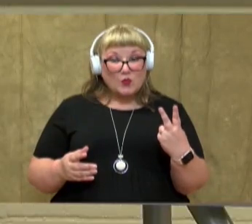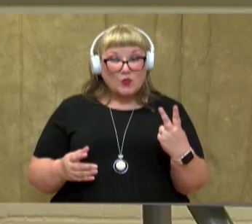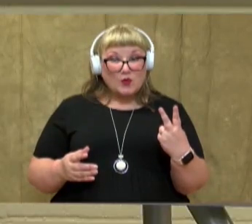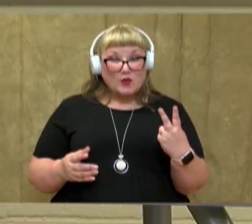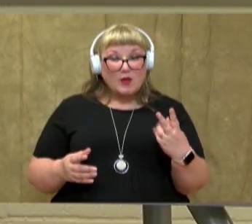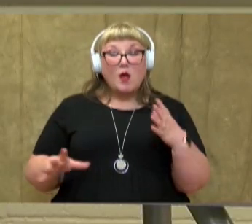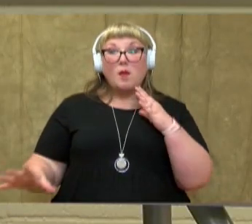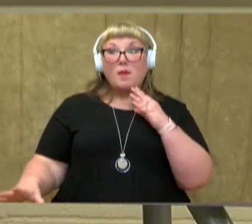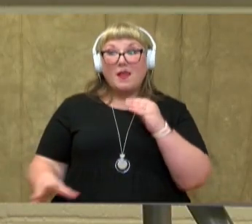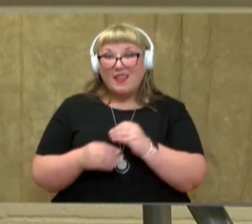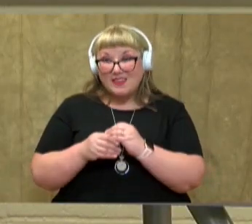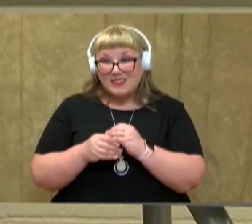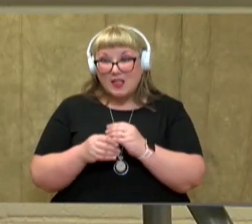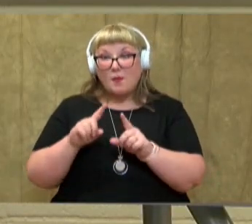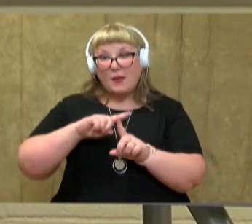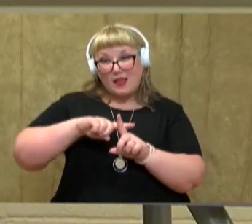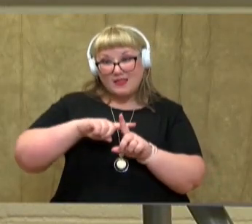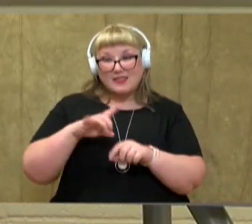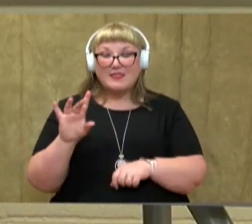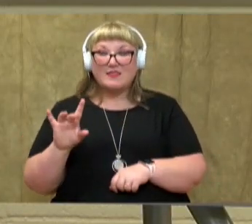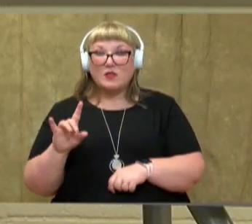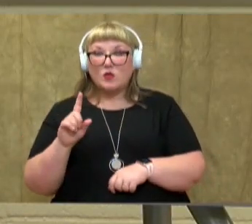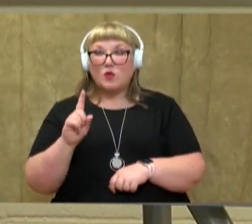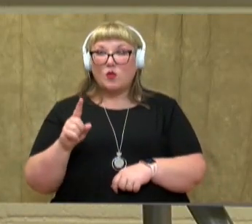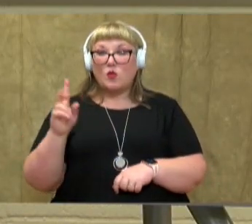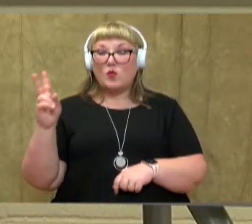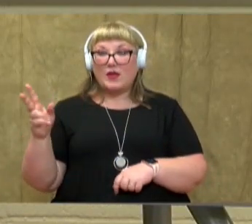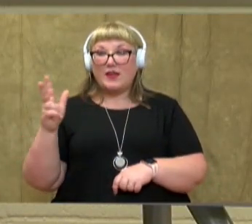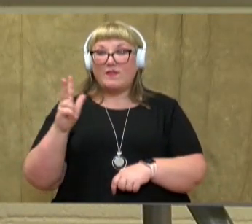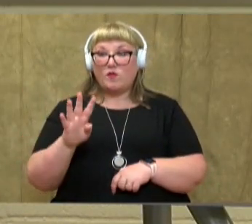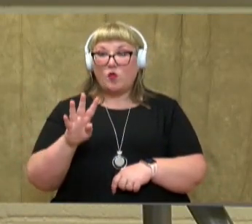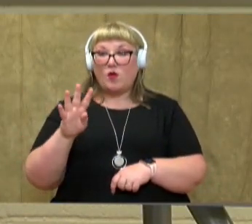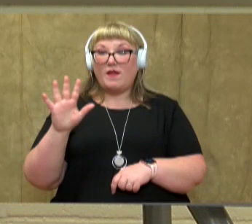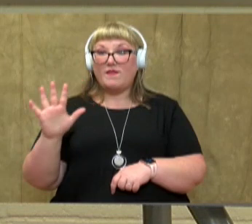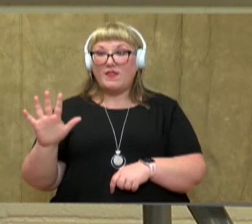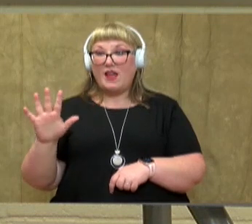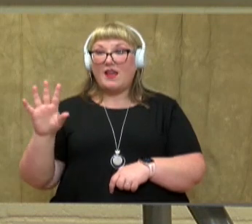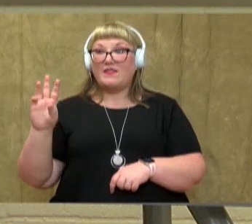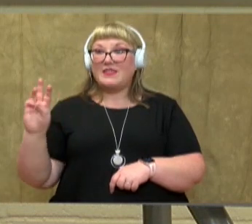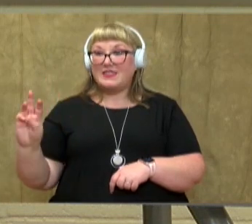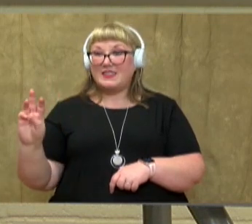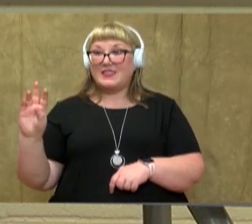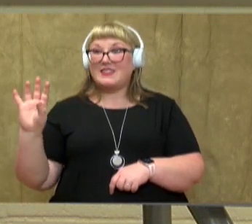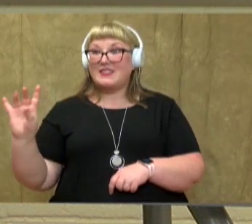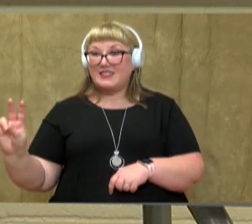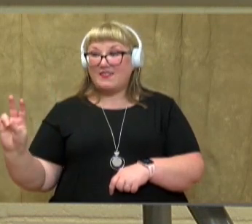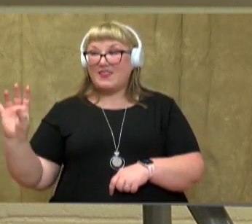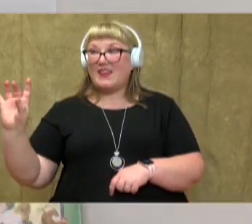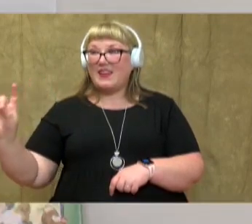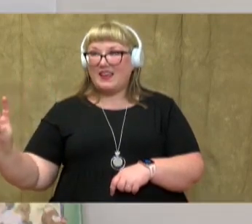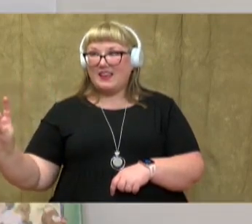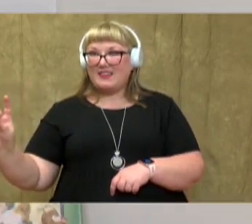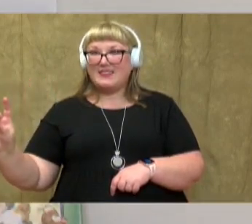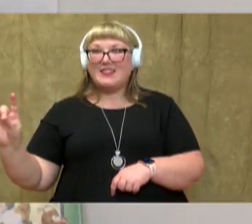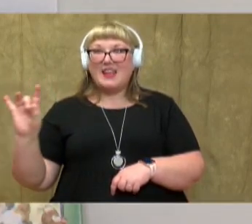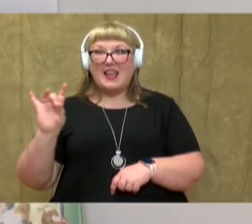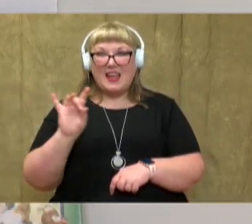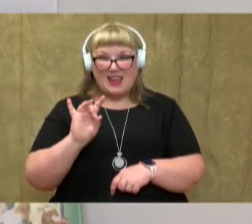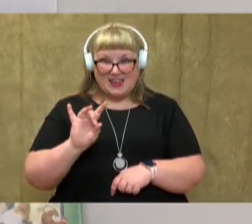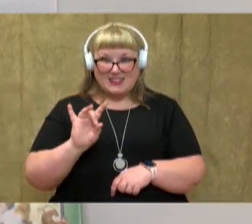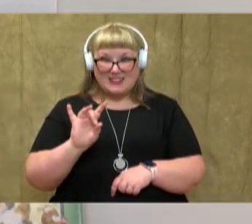2 plus 1, 2, 3, 4, 5, 6, 7,